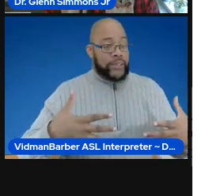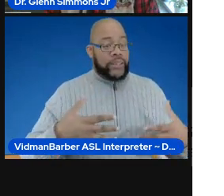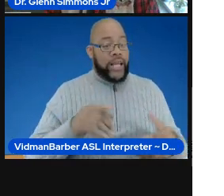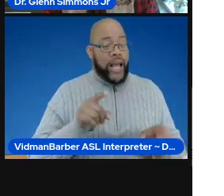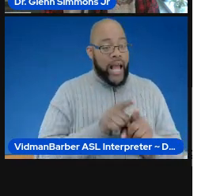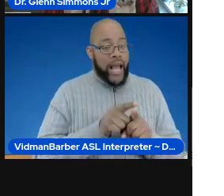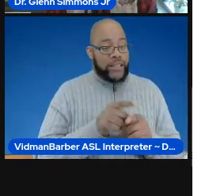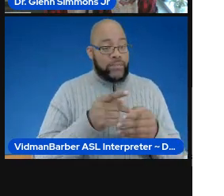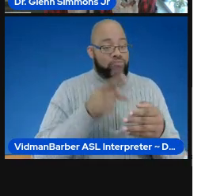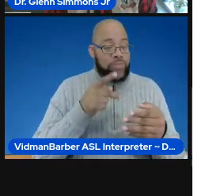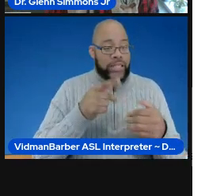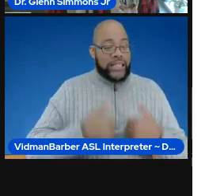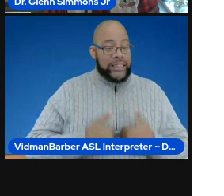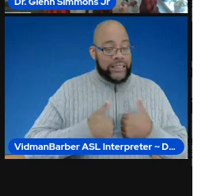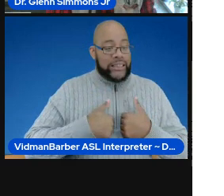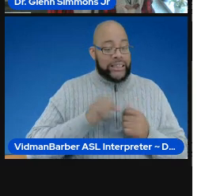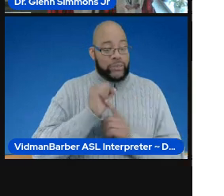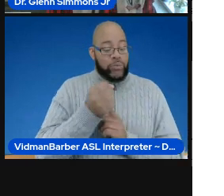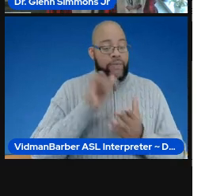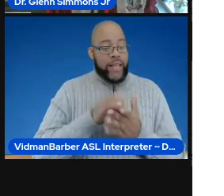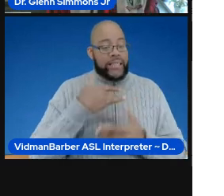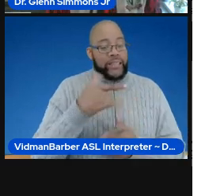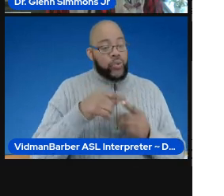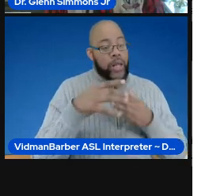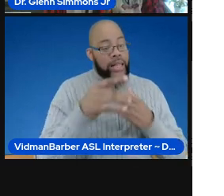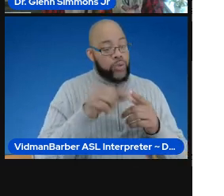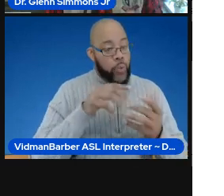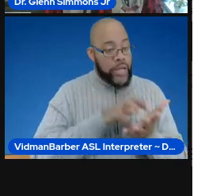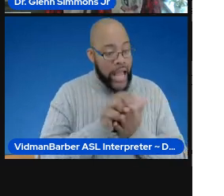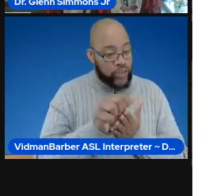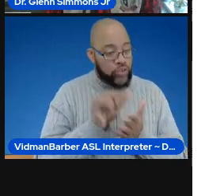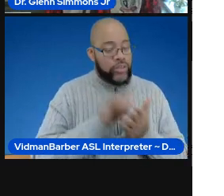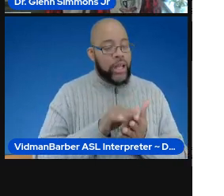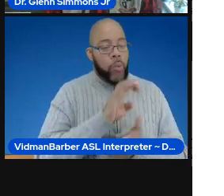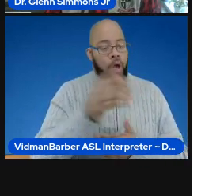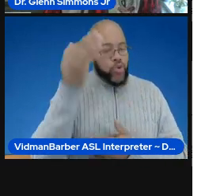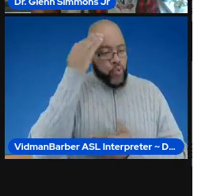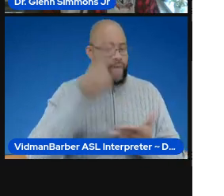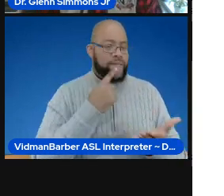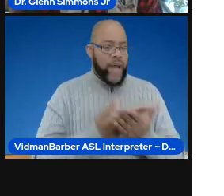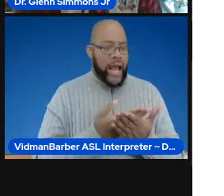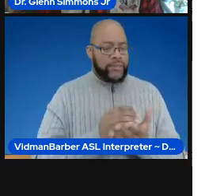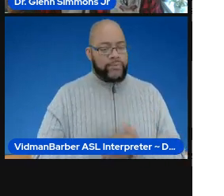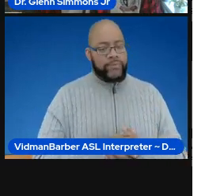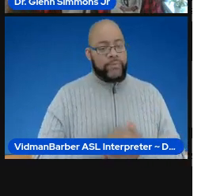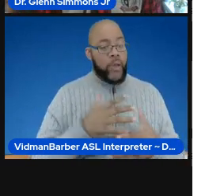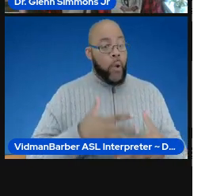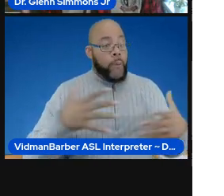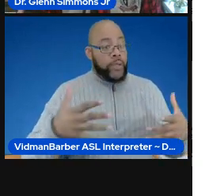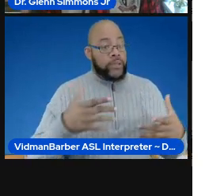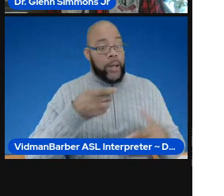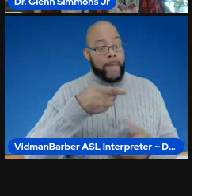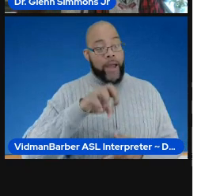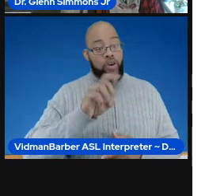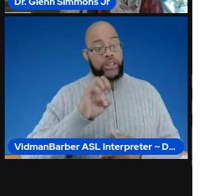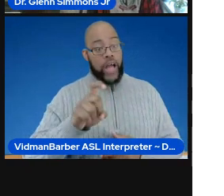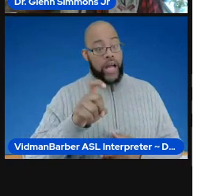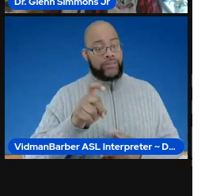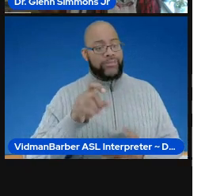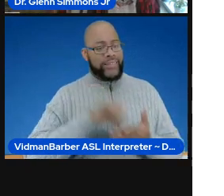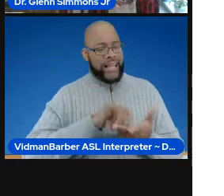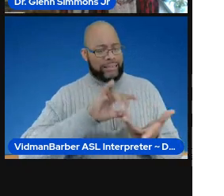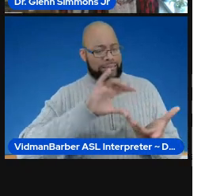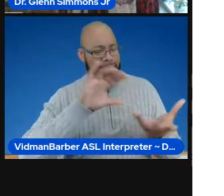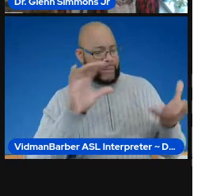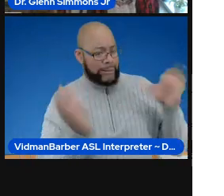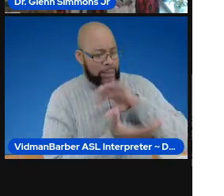a pre-existing condition that tends to lead to cancer is a well-known fact. But the obesity paradox actually kind of turns that